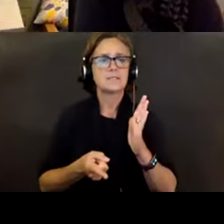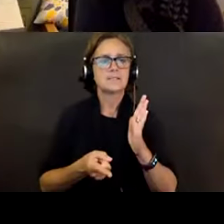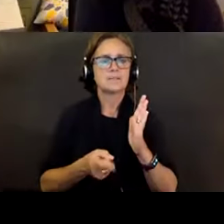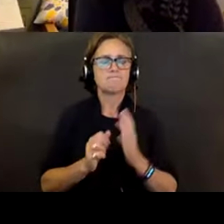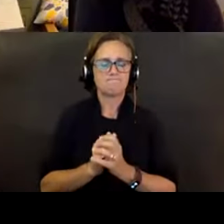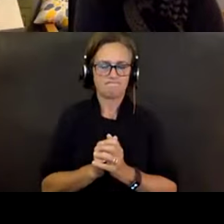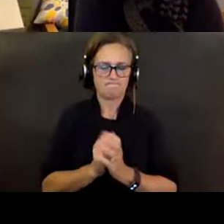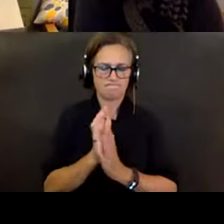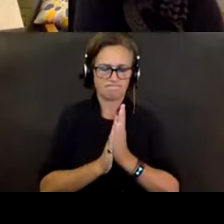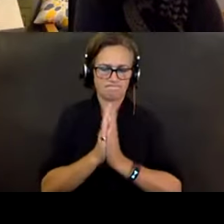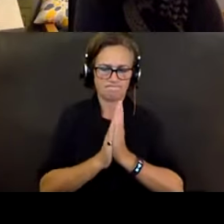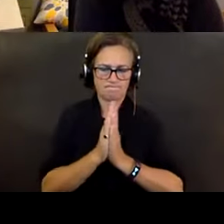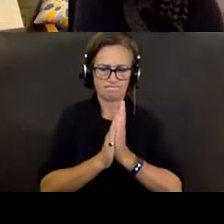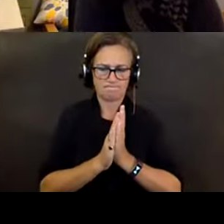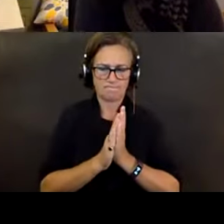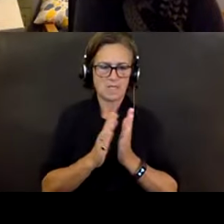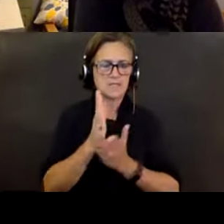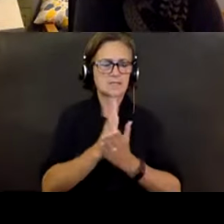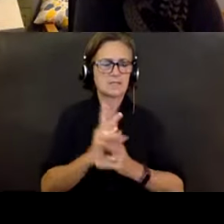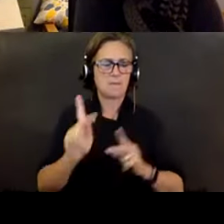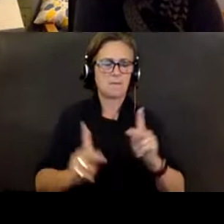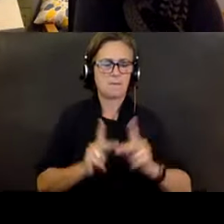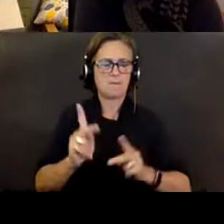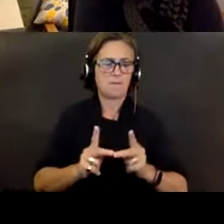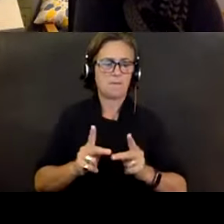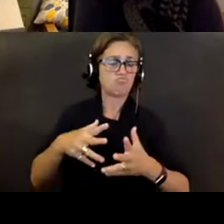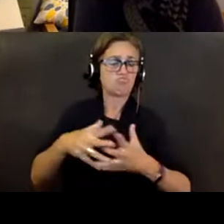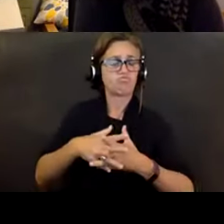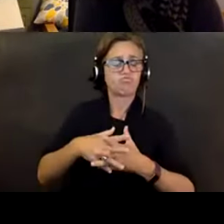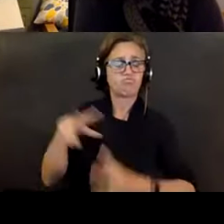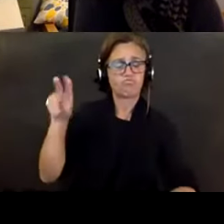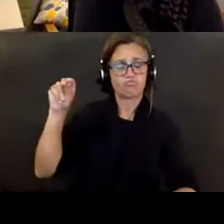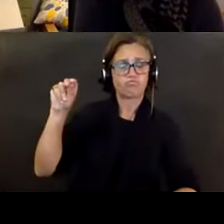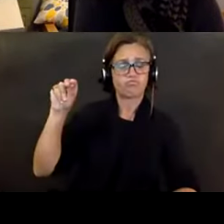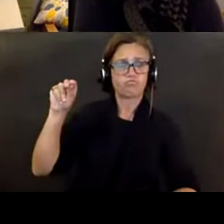are entrenched in